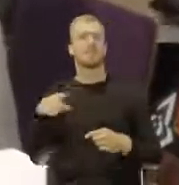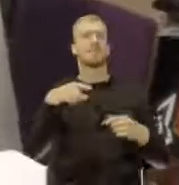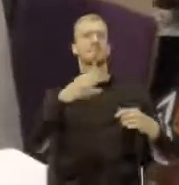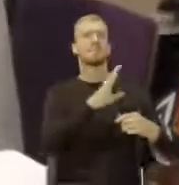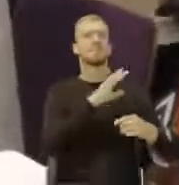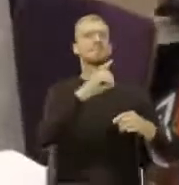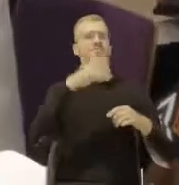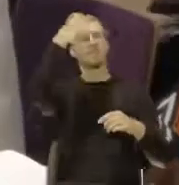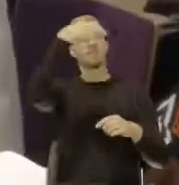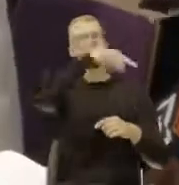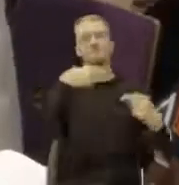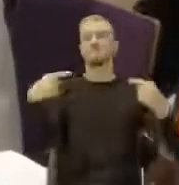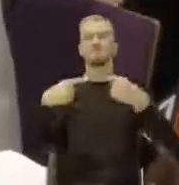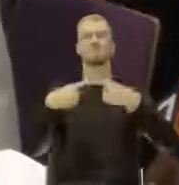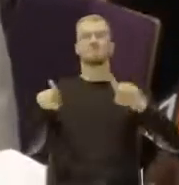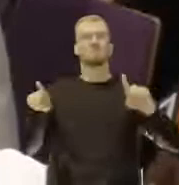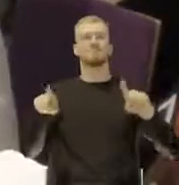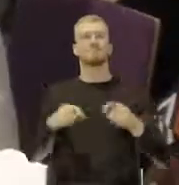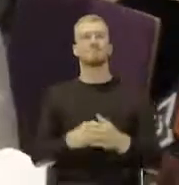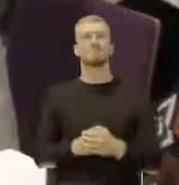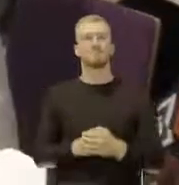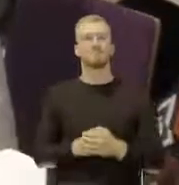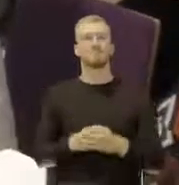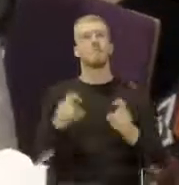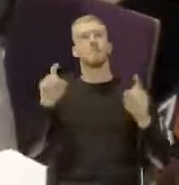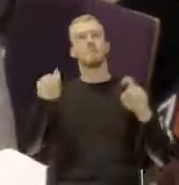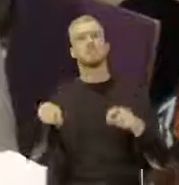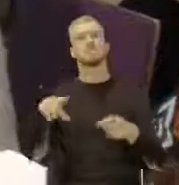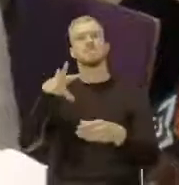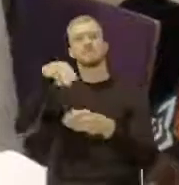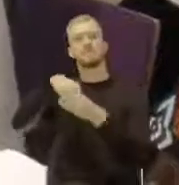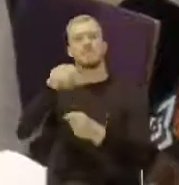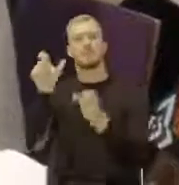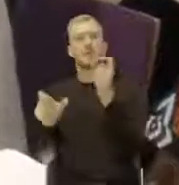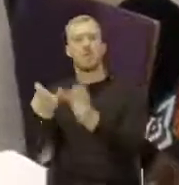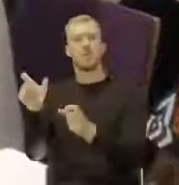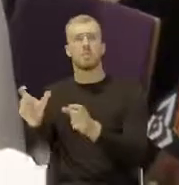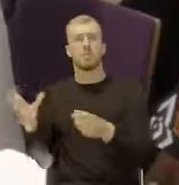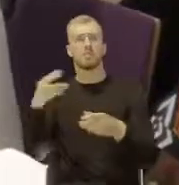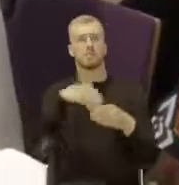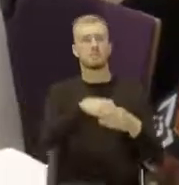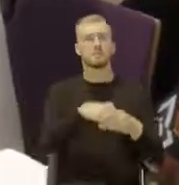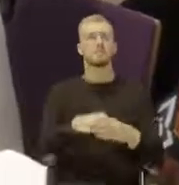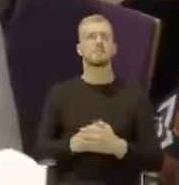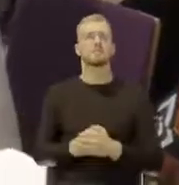matter what agreement you have with the private sector, there needs to remain